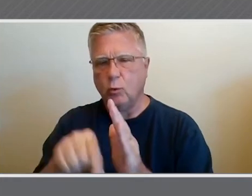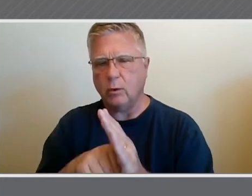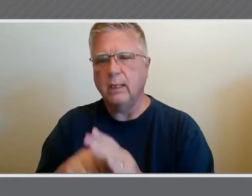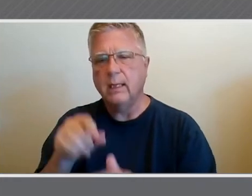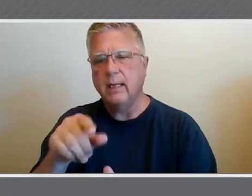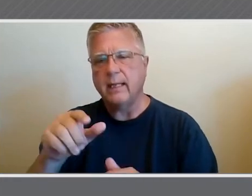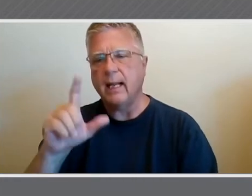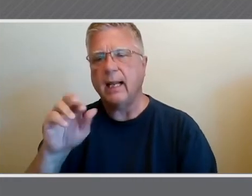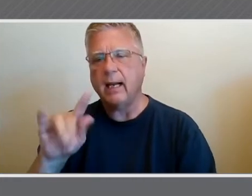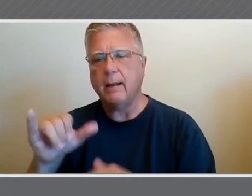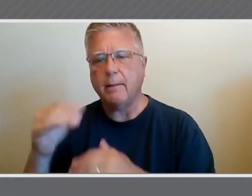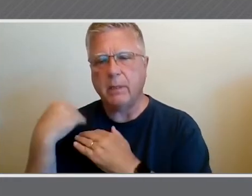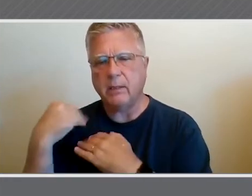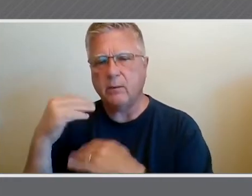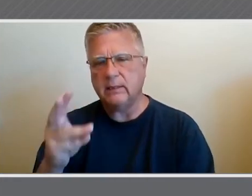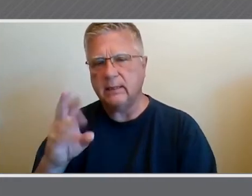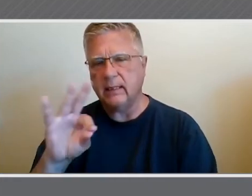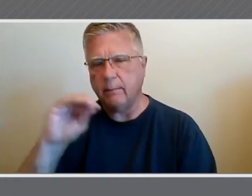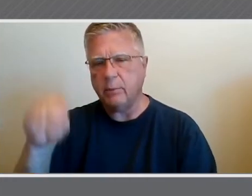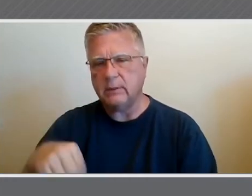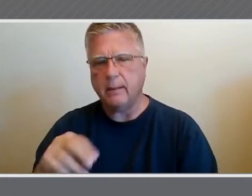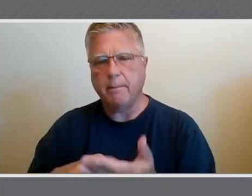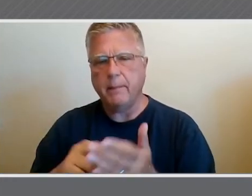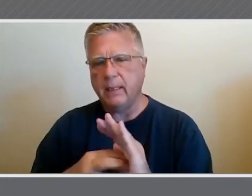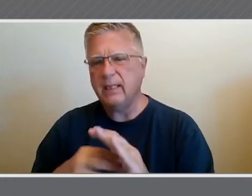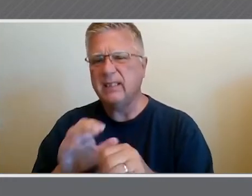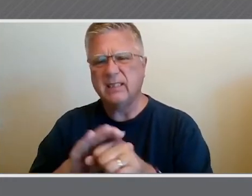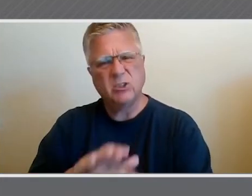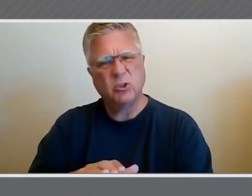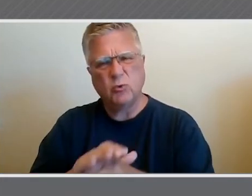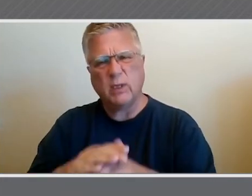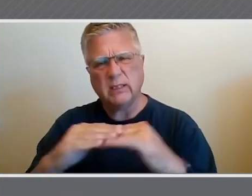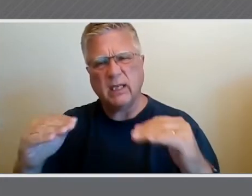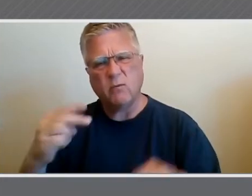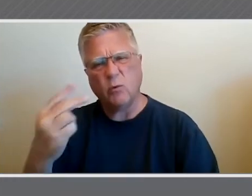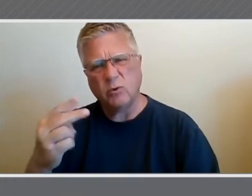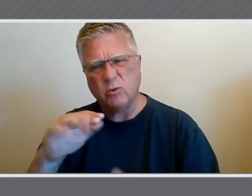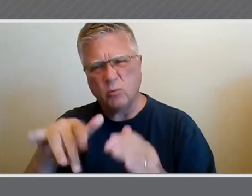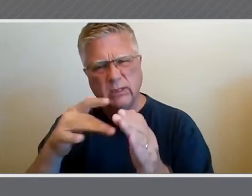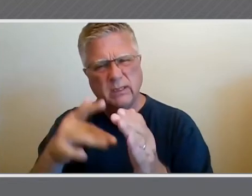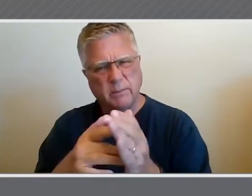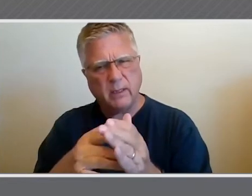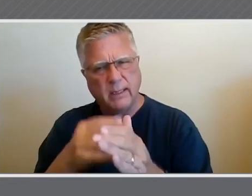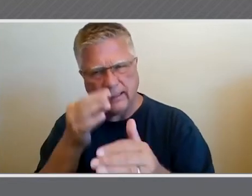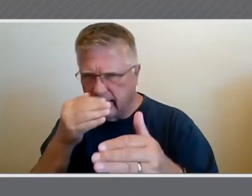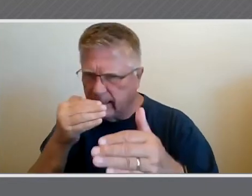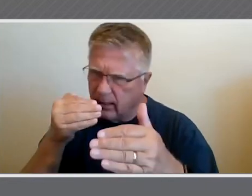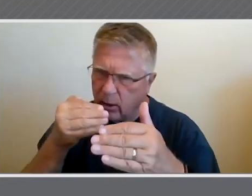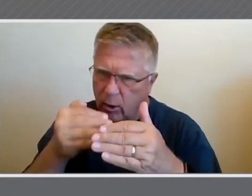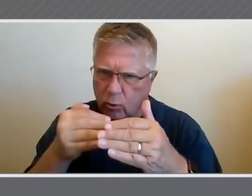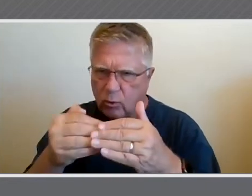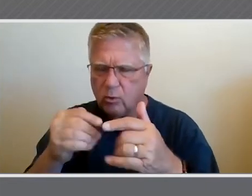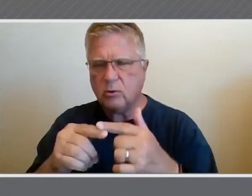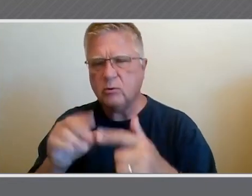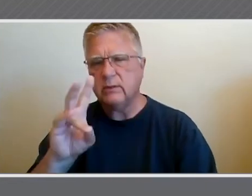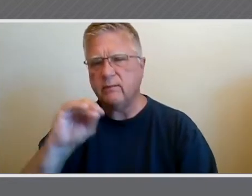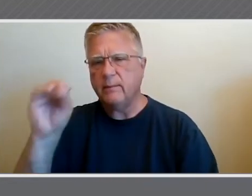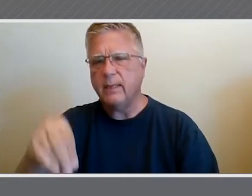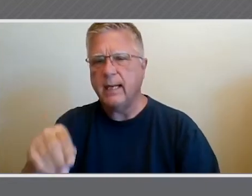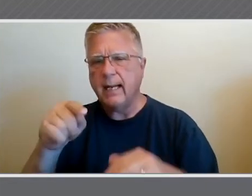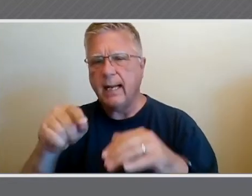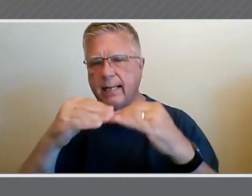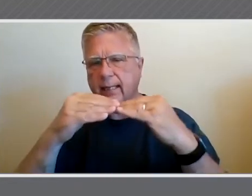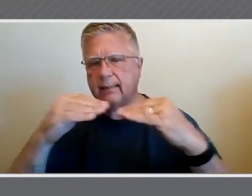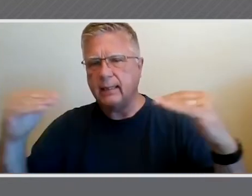69%, indicating a distress level of 2, which is moderate. It's very close to 70%, which is the threshold for a